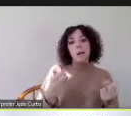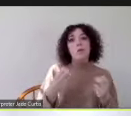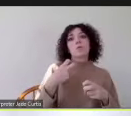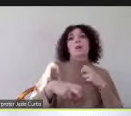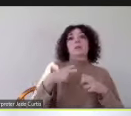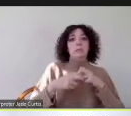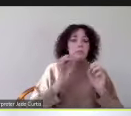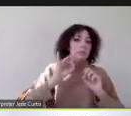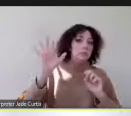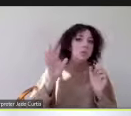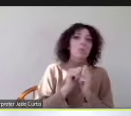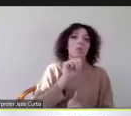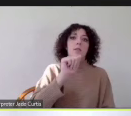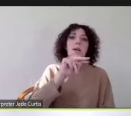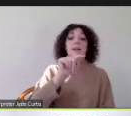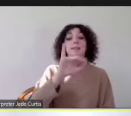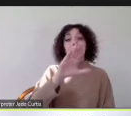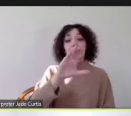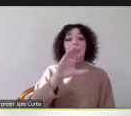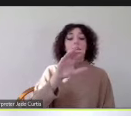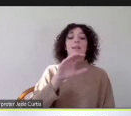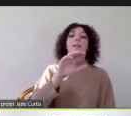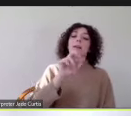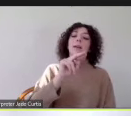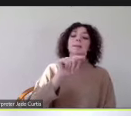of antimicrobial resistance. Next, please.